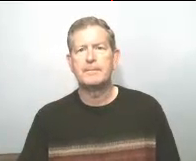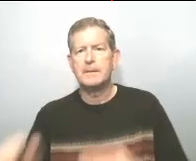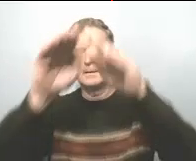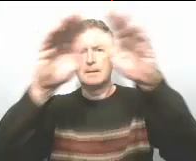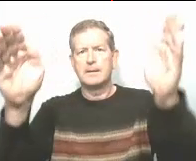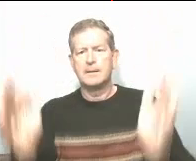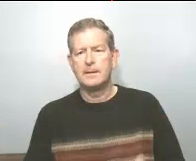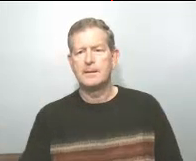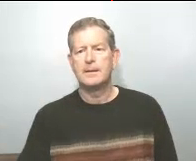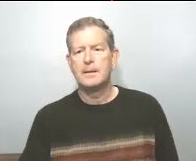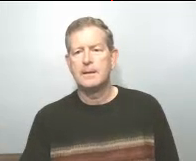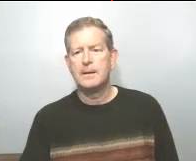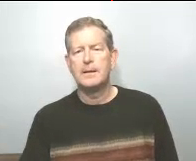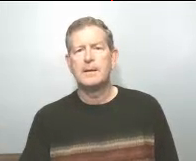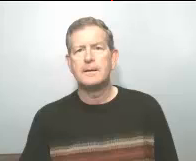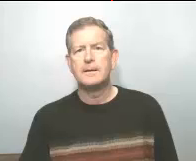Habiter.